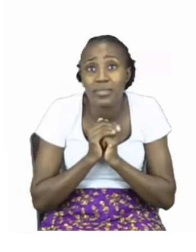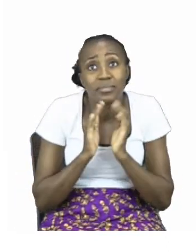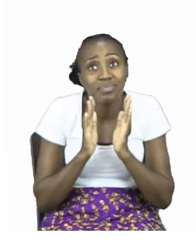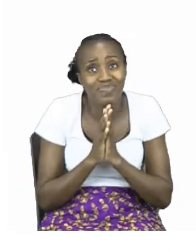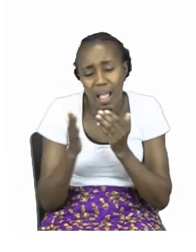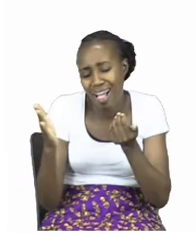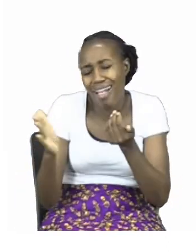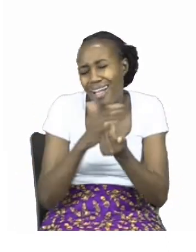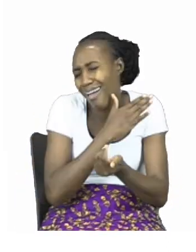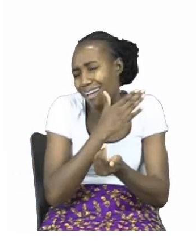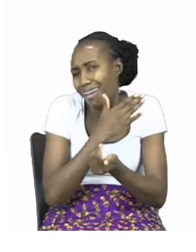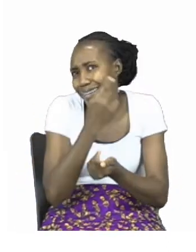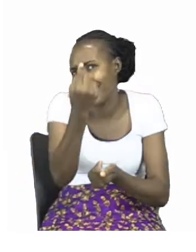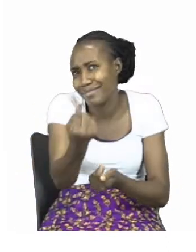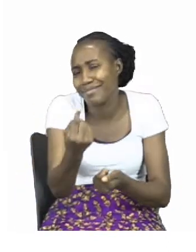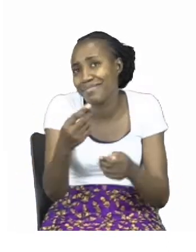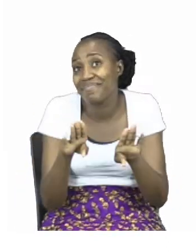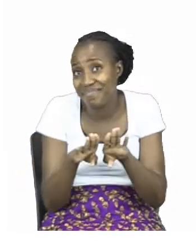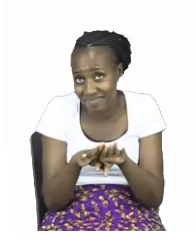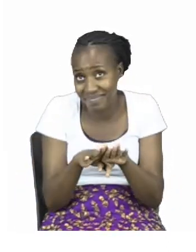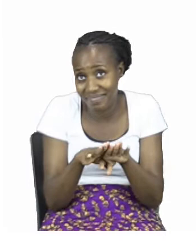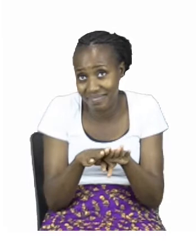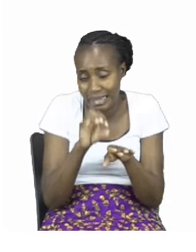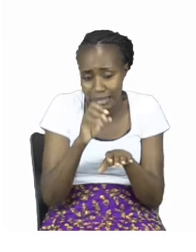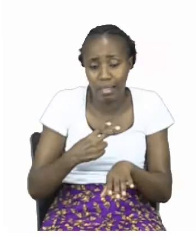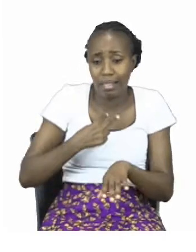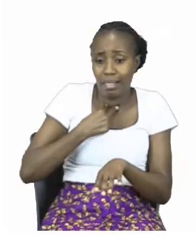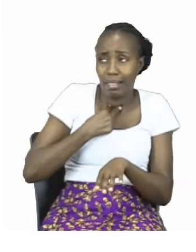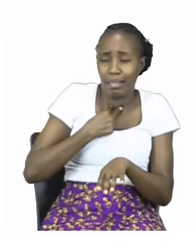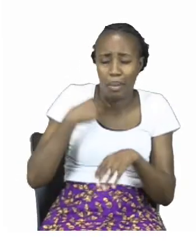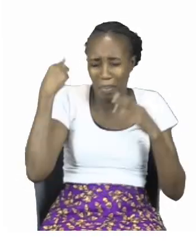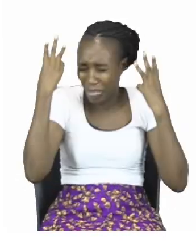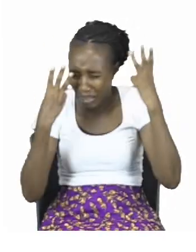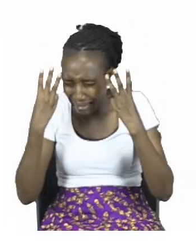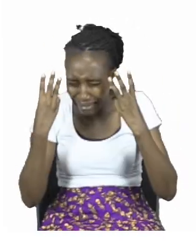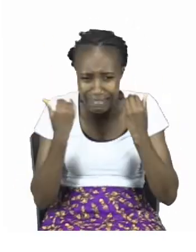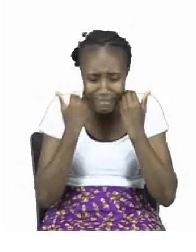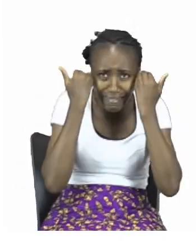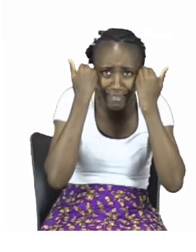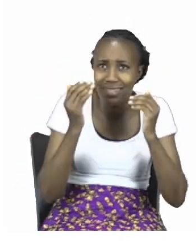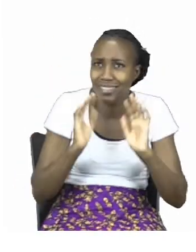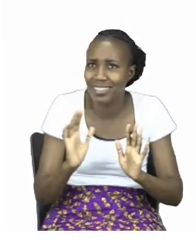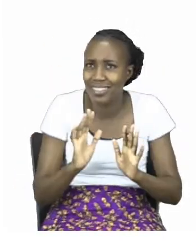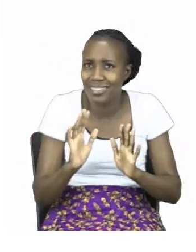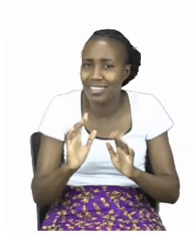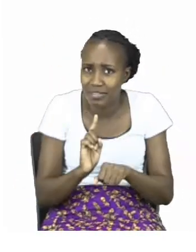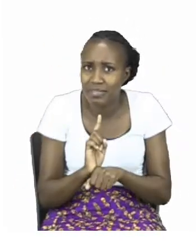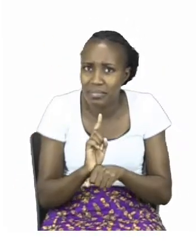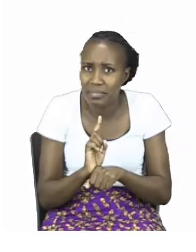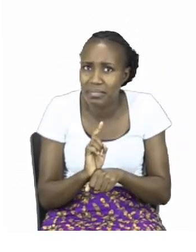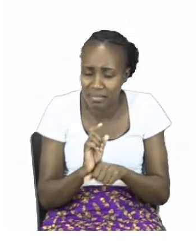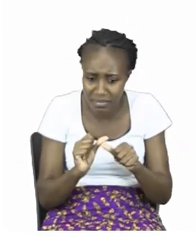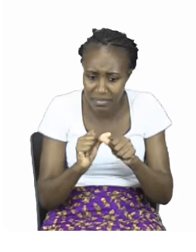by yourselves. Please, if you get lost, don't worry. You can always start from the number behind